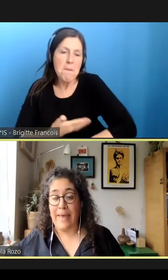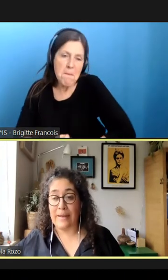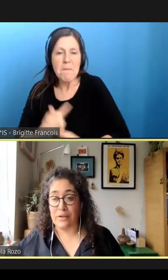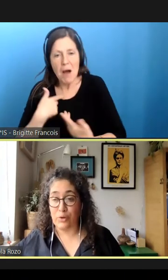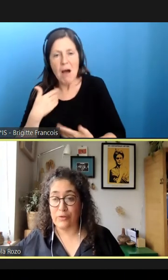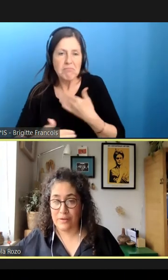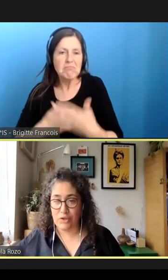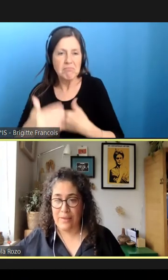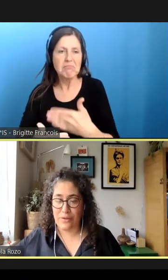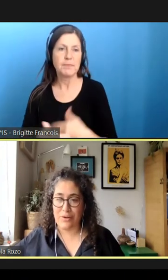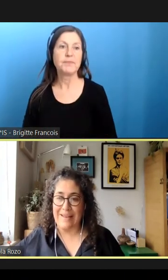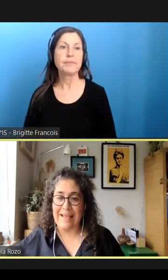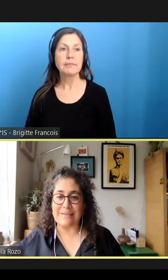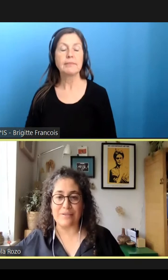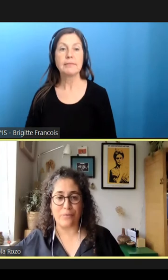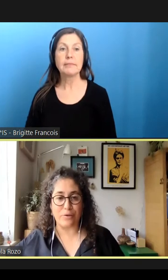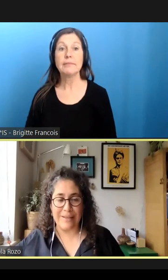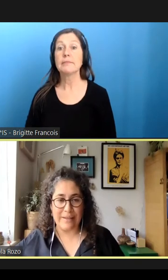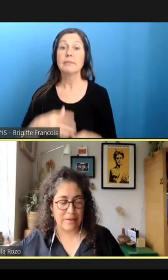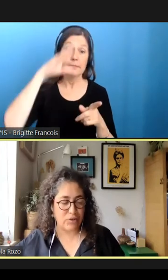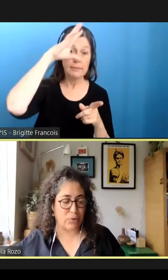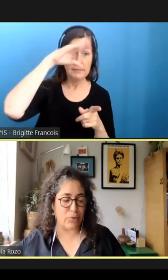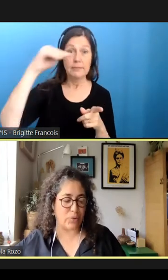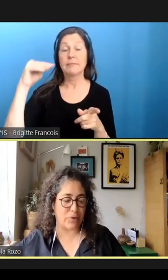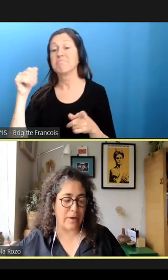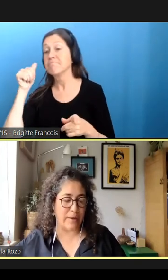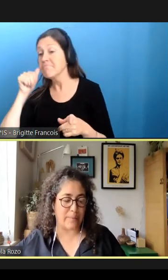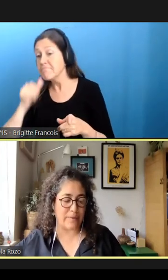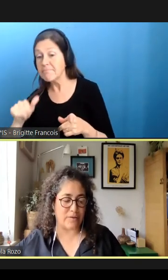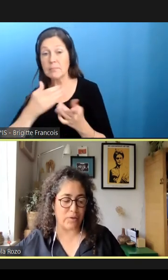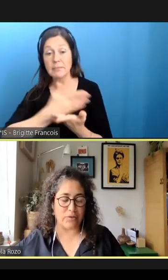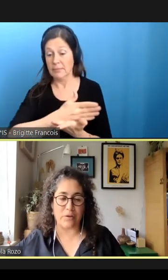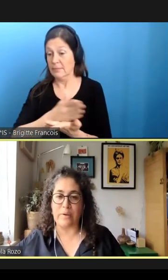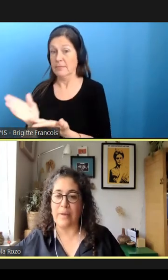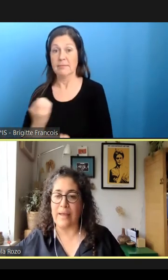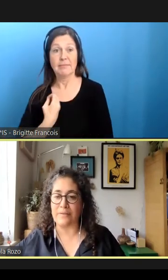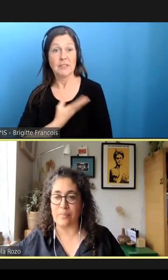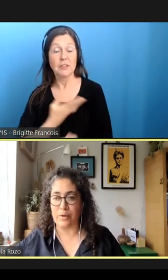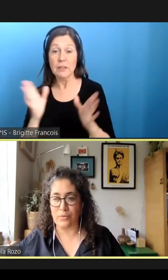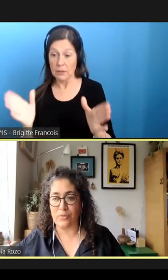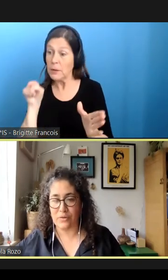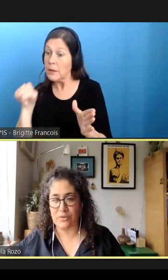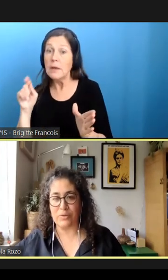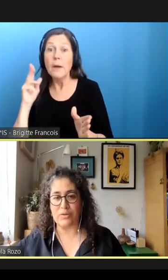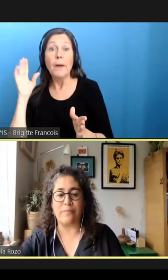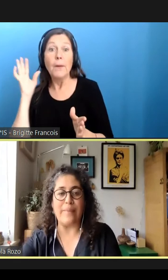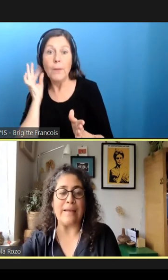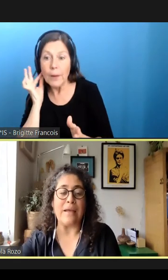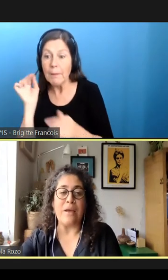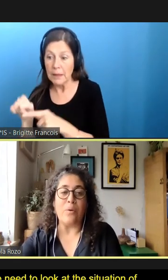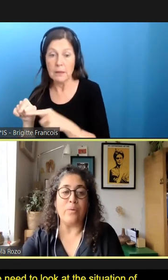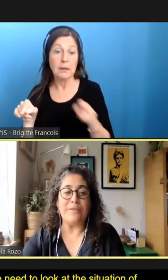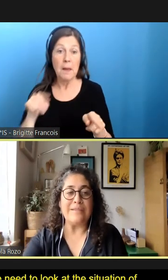at men using this gender lens, of course, we need to look the situation of women as compared to the situation of